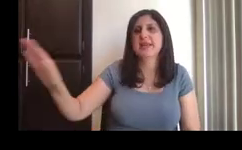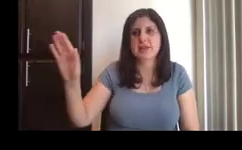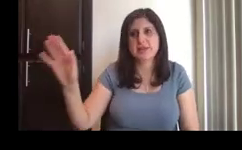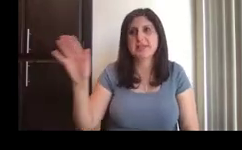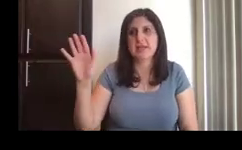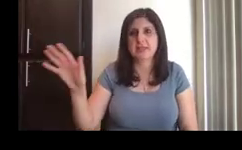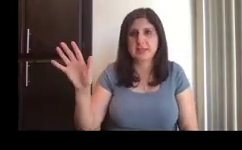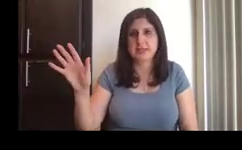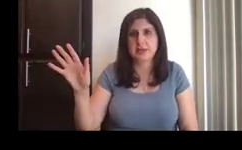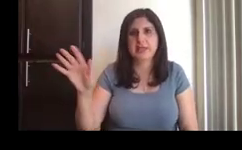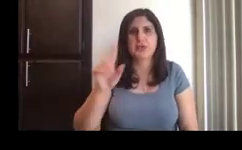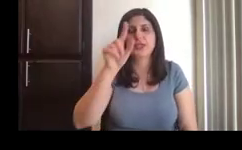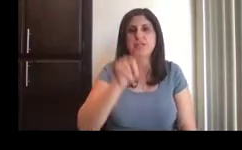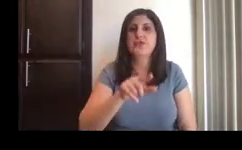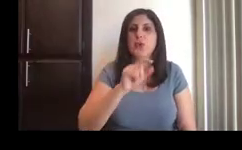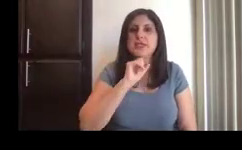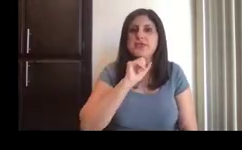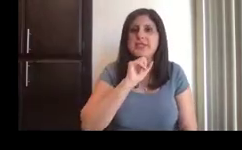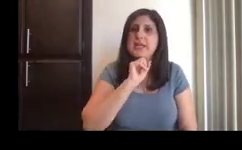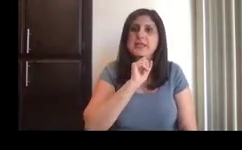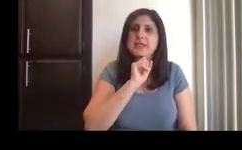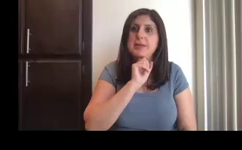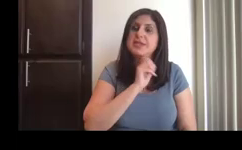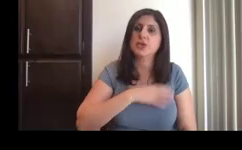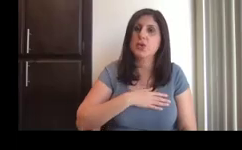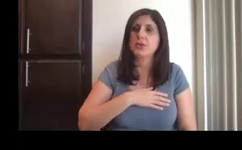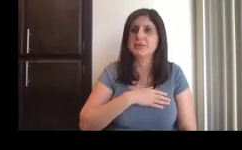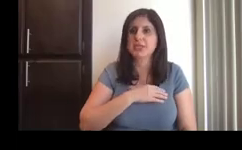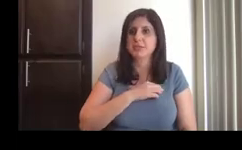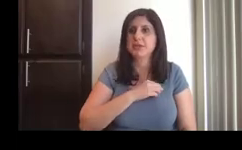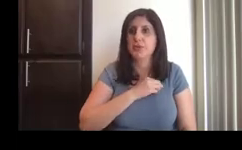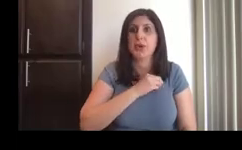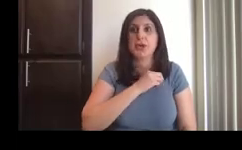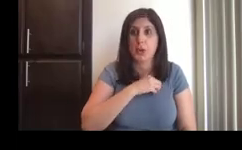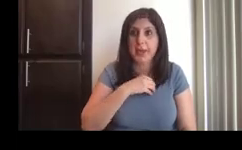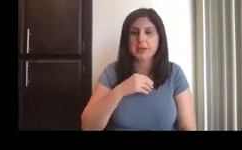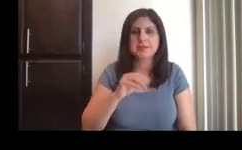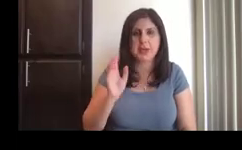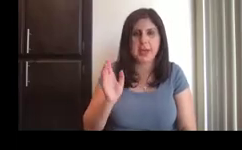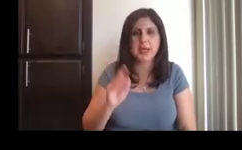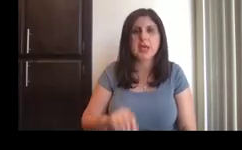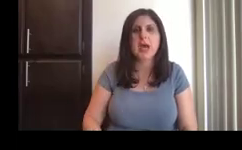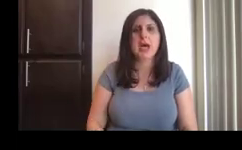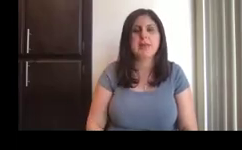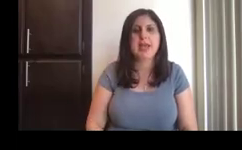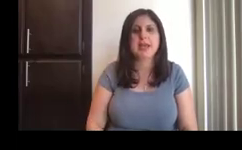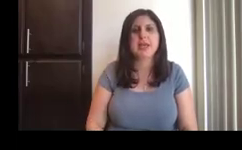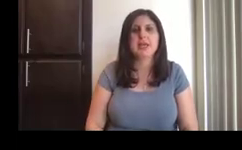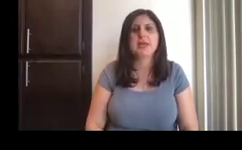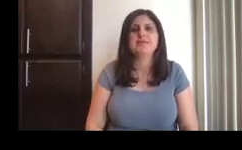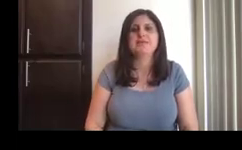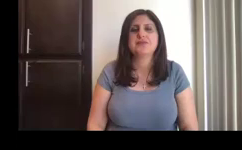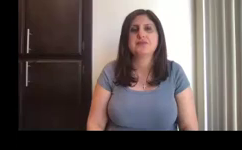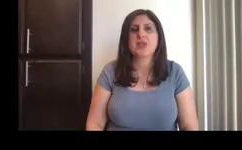at the end of the sentence. Okay, so these are the 4 different sentence types that you are responsible for knowing. Okay,